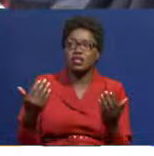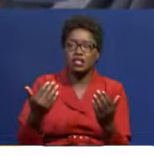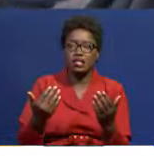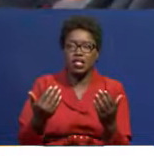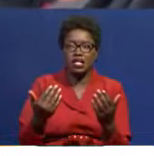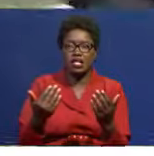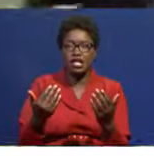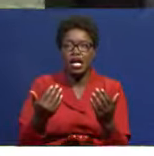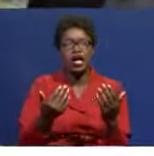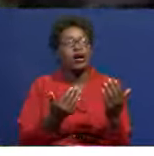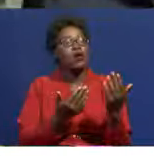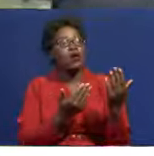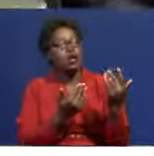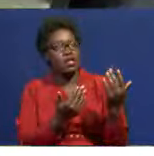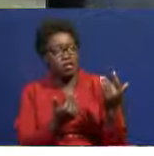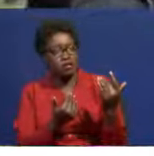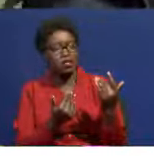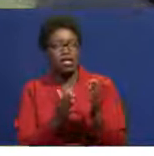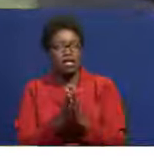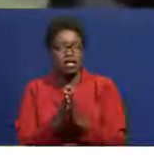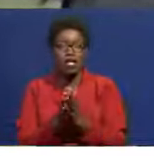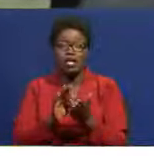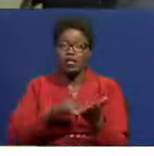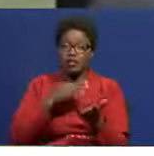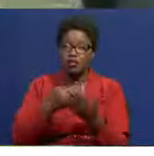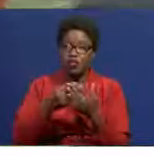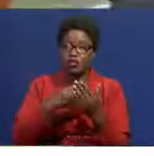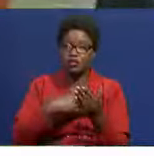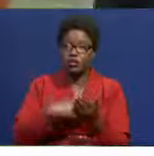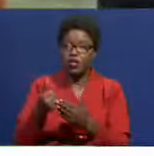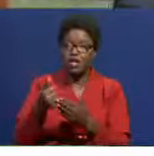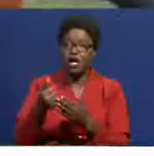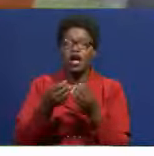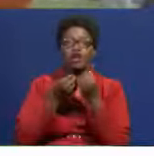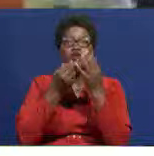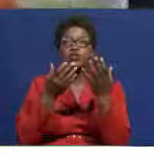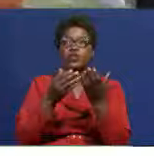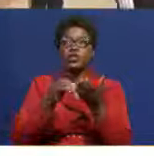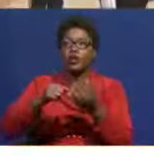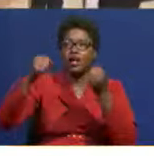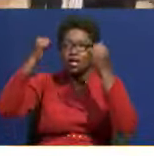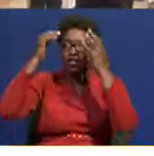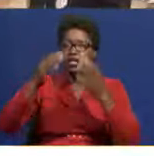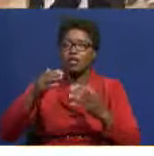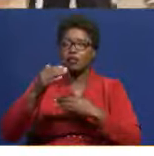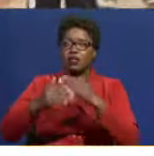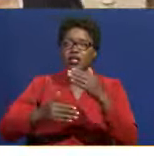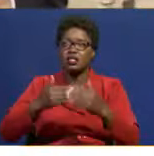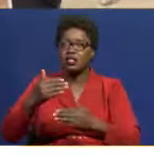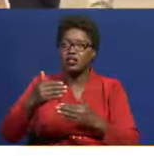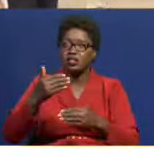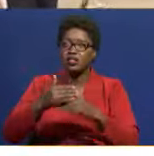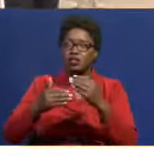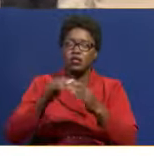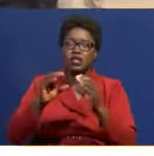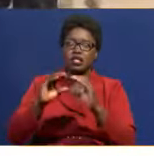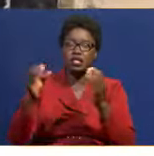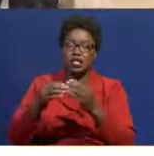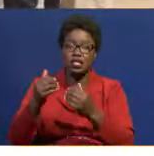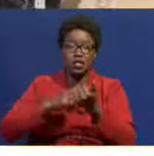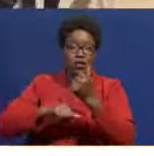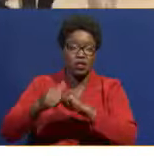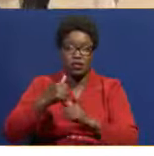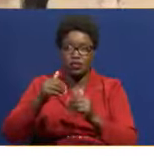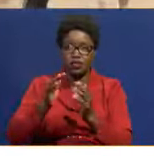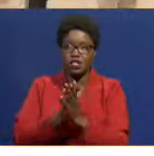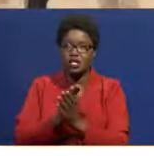look up to. The funds raised will also be used to procure learning materials and build classrooms. Kwa shughuli zetu tunapotembelea hospitali,